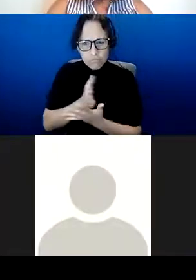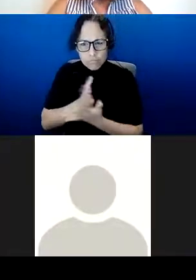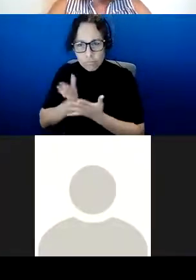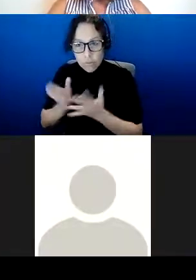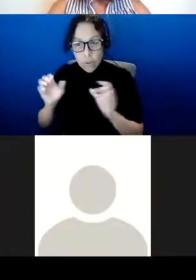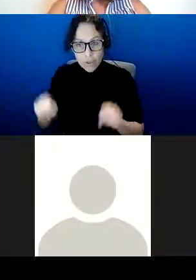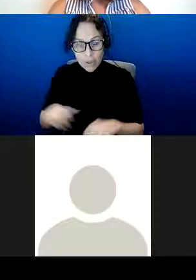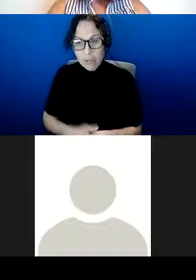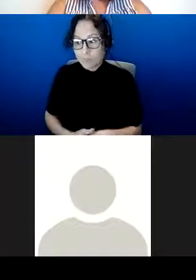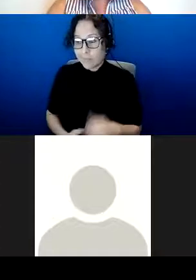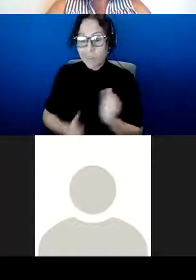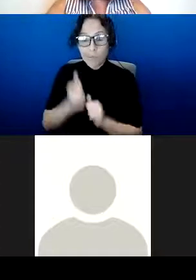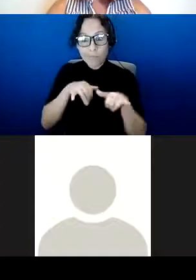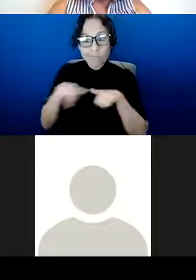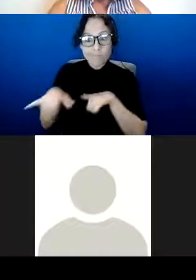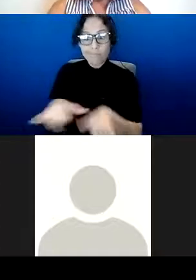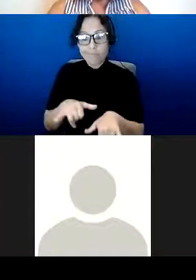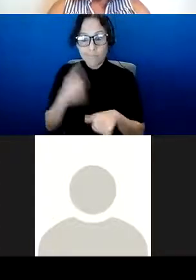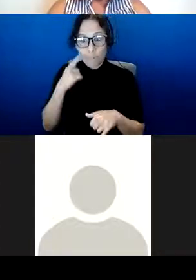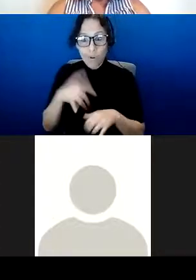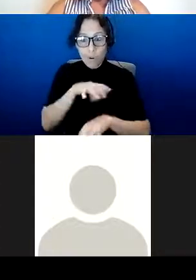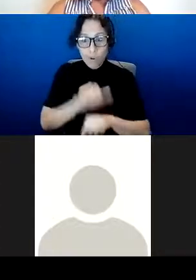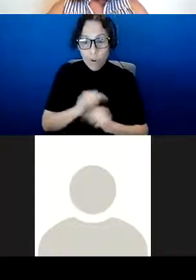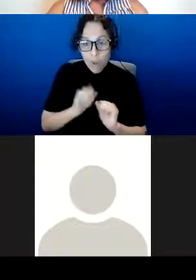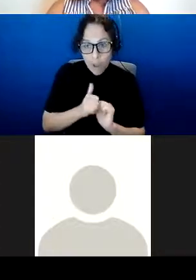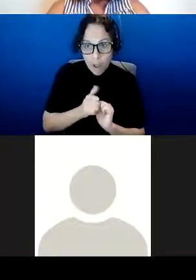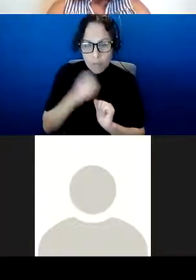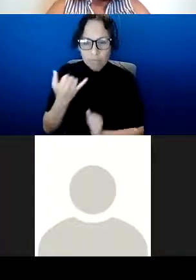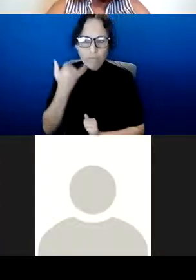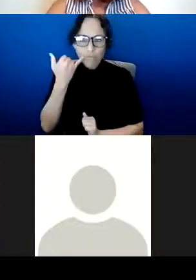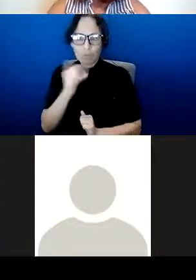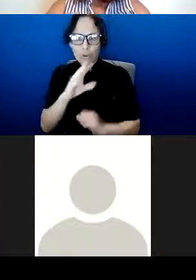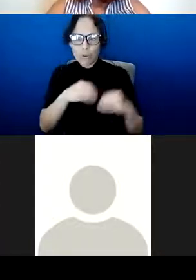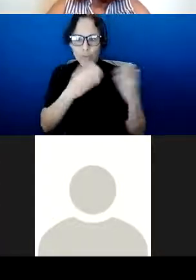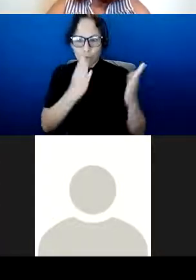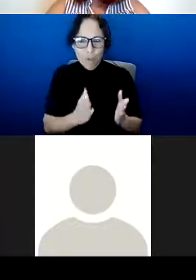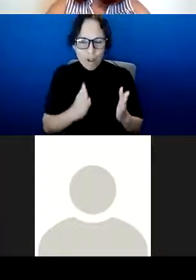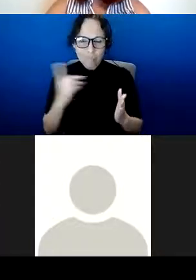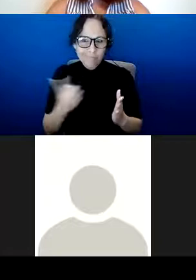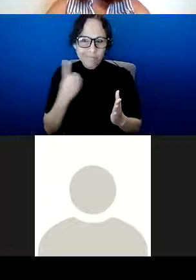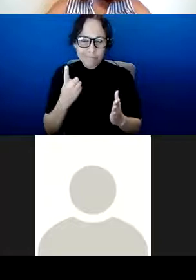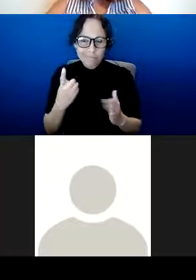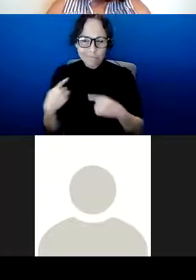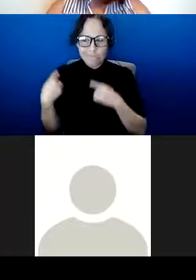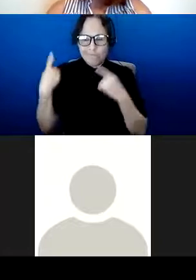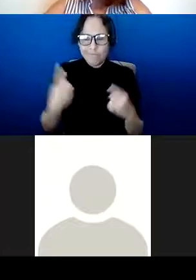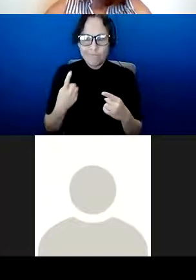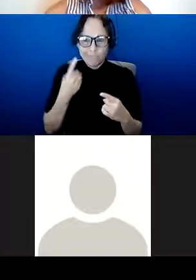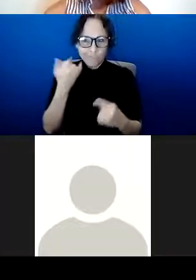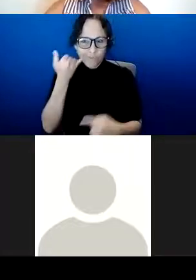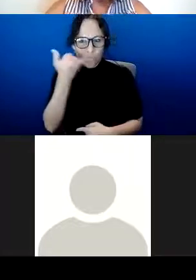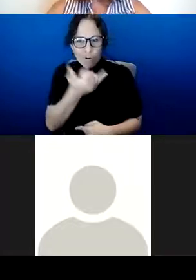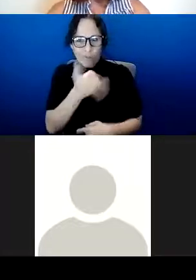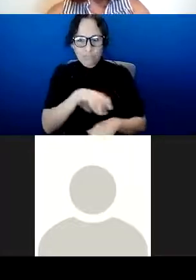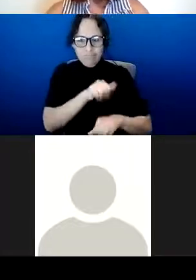First and most common way is to call your provider like we always have and schedule it by the phone. Another